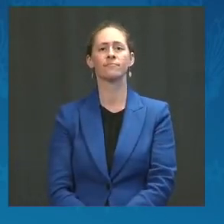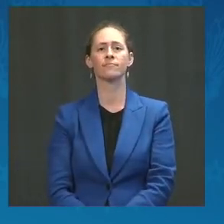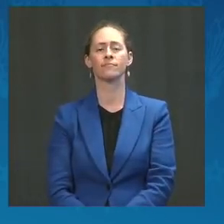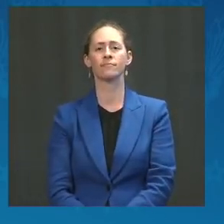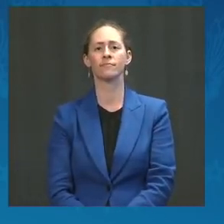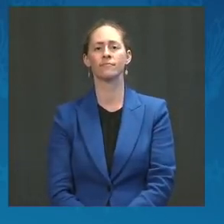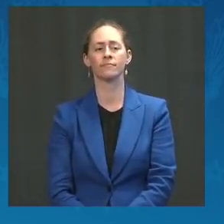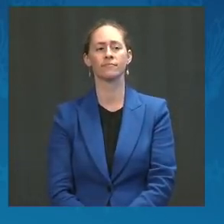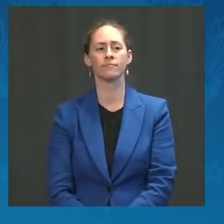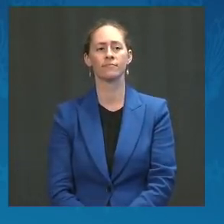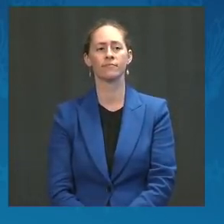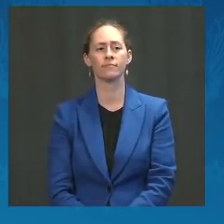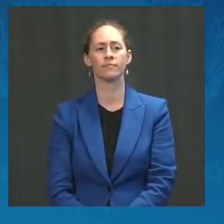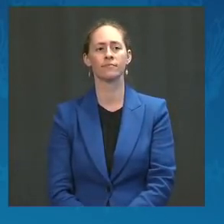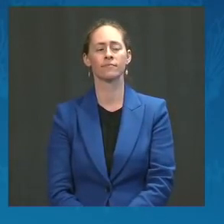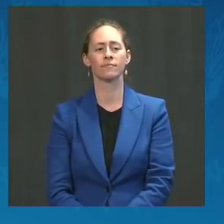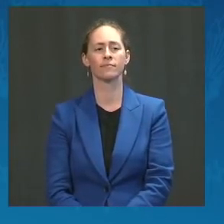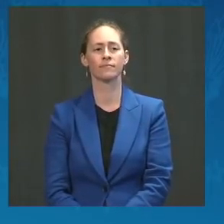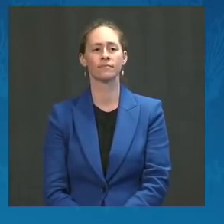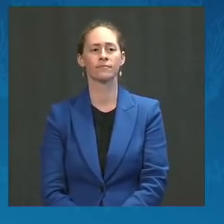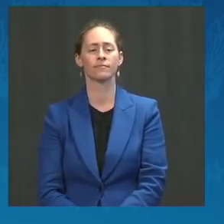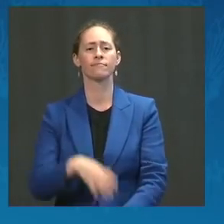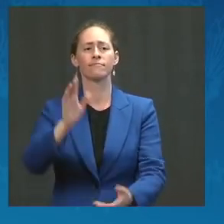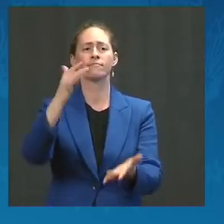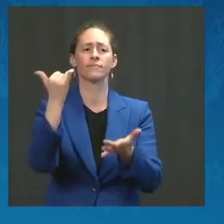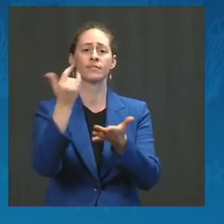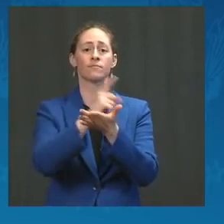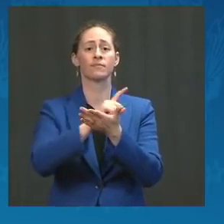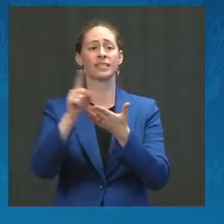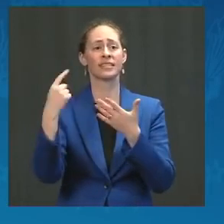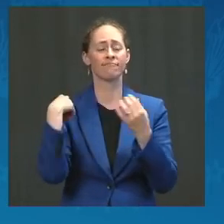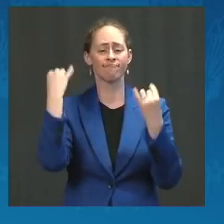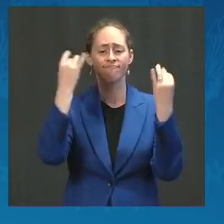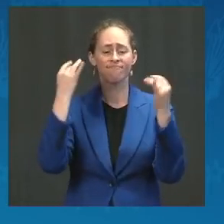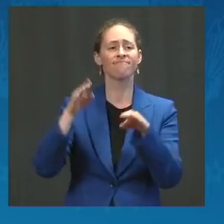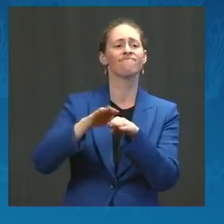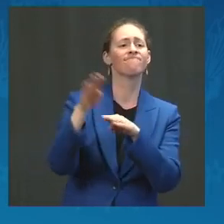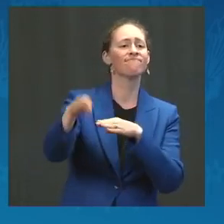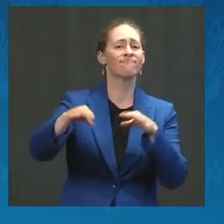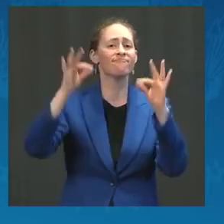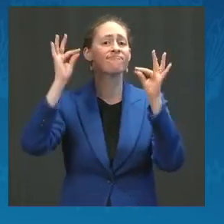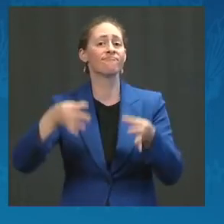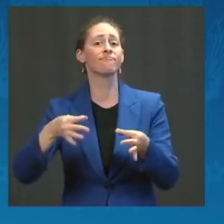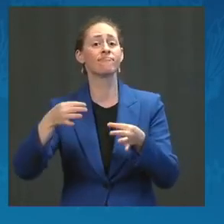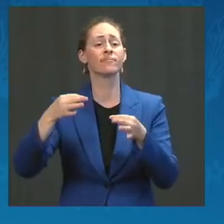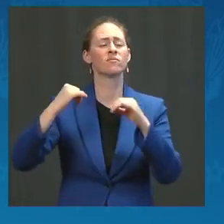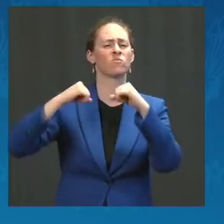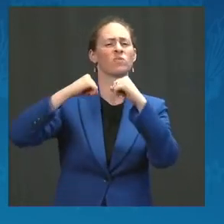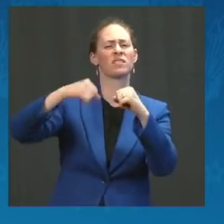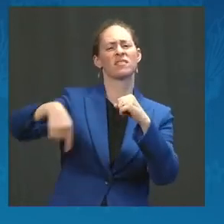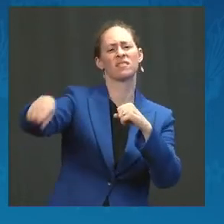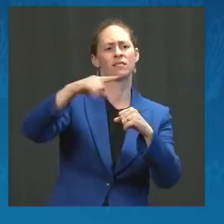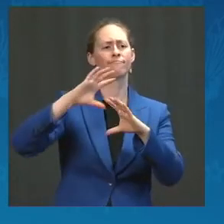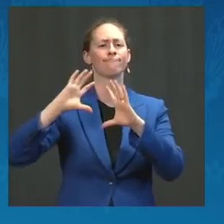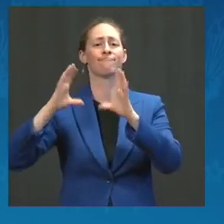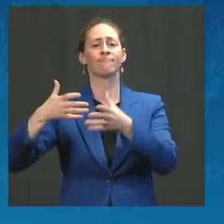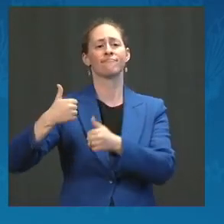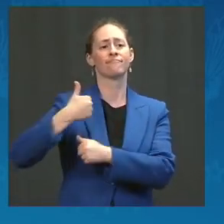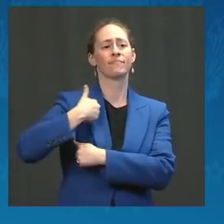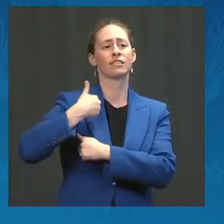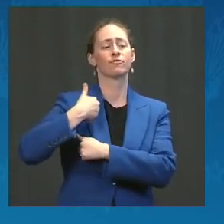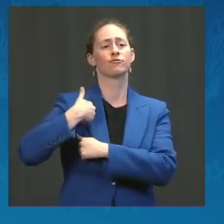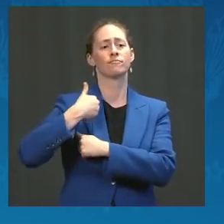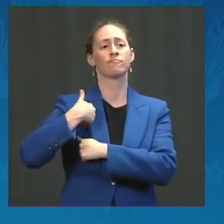this week, we took an important step to protect our veterans. Like many civilian hospital systems are doing,